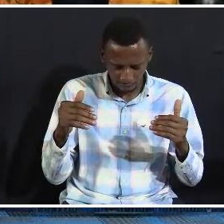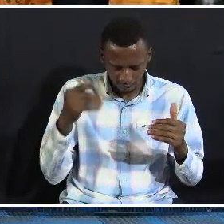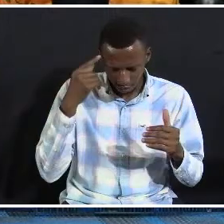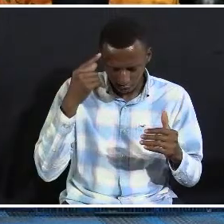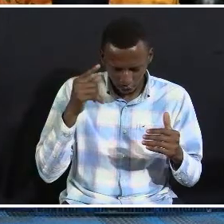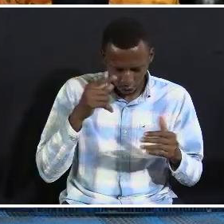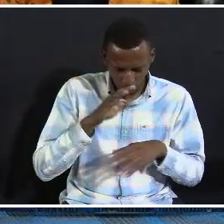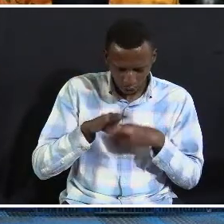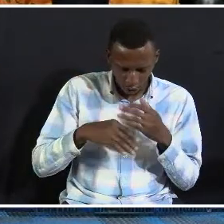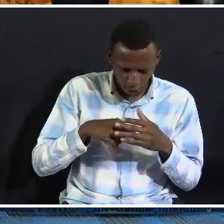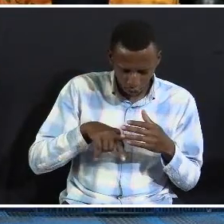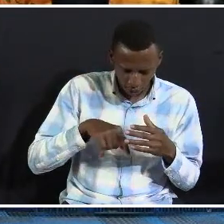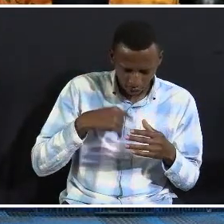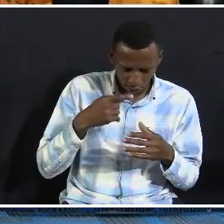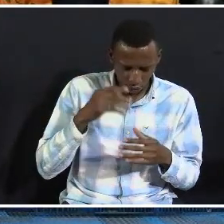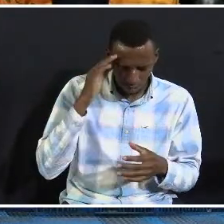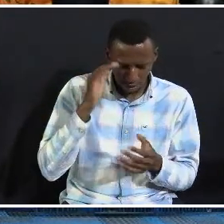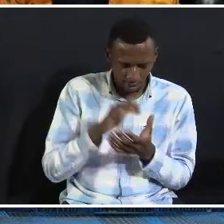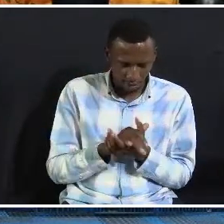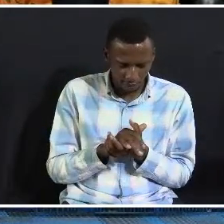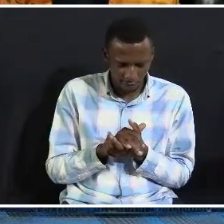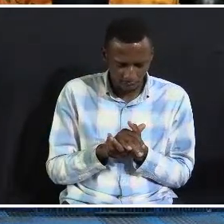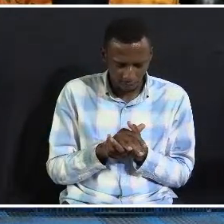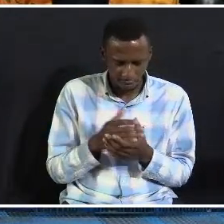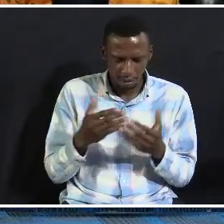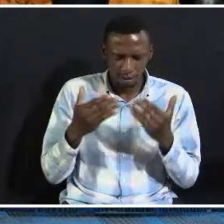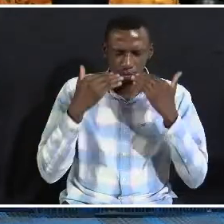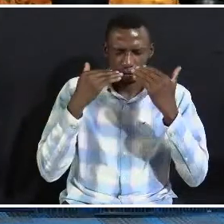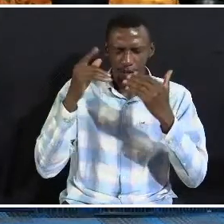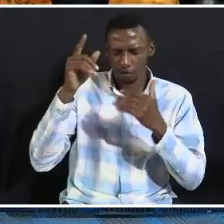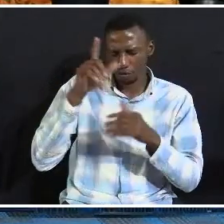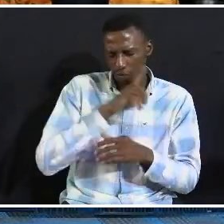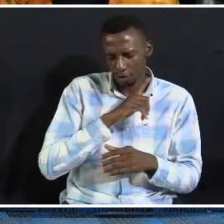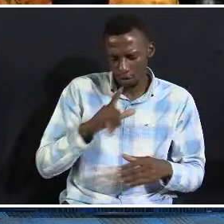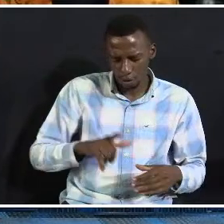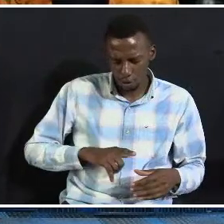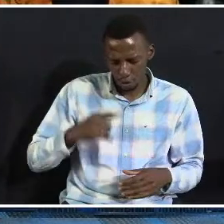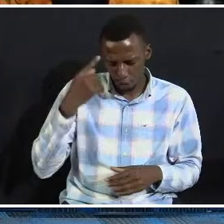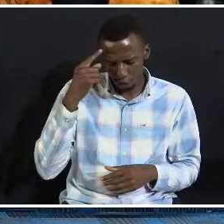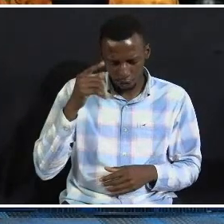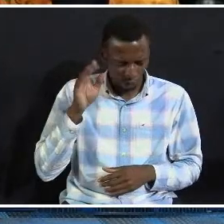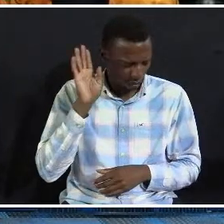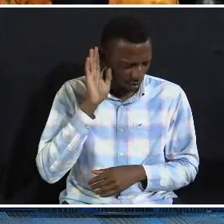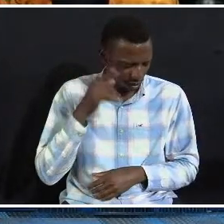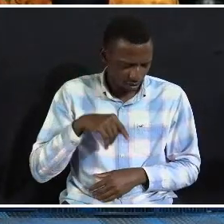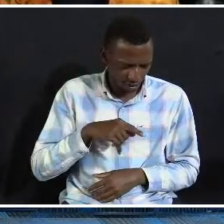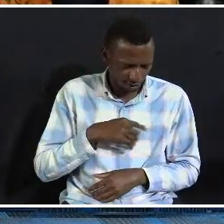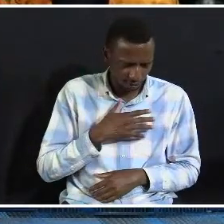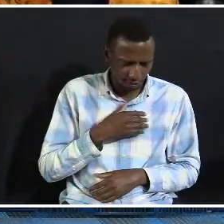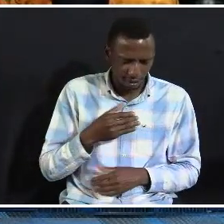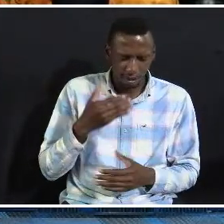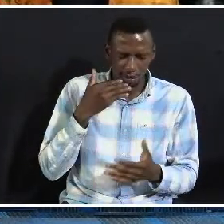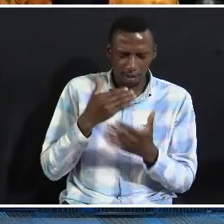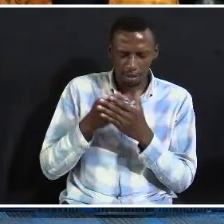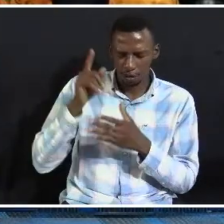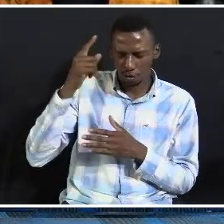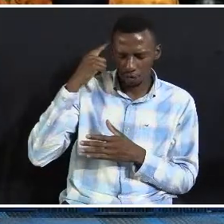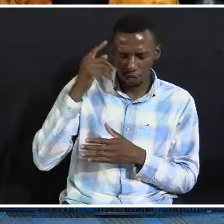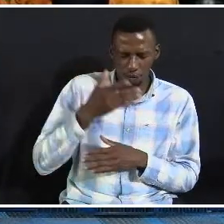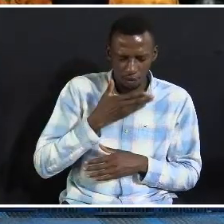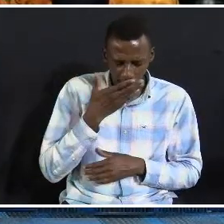all of us who believe. We thank you, Lord, for hearing us, and we thank you for